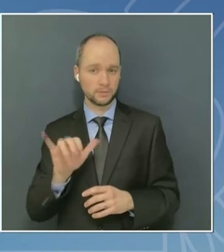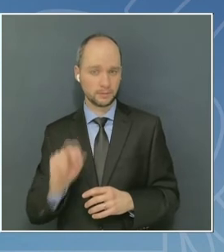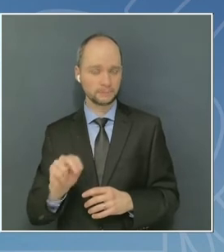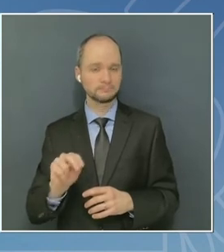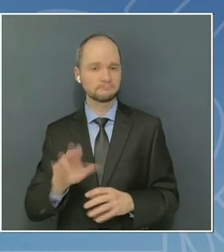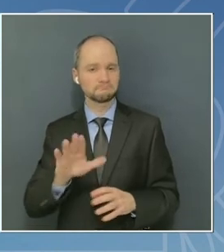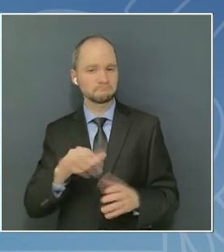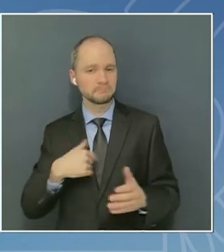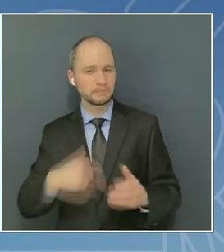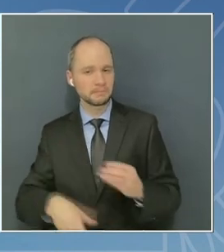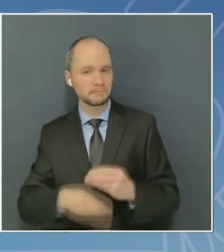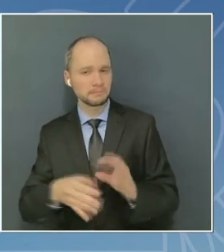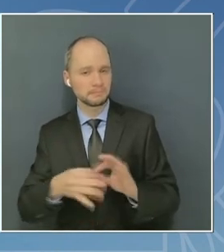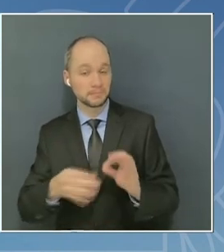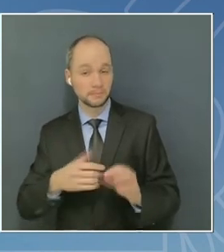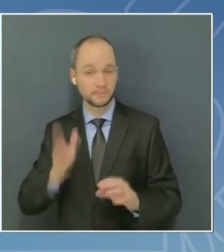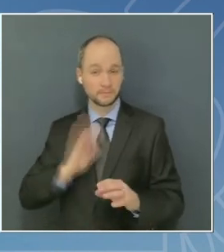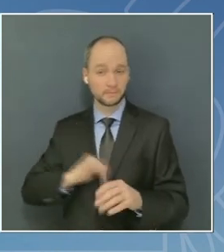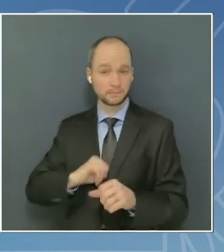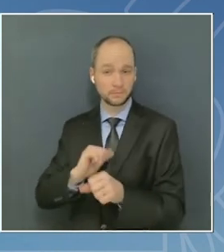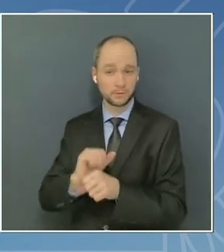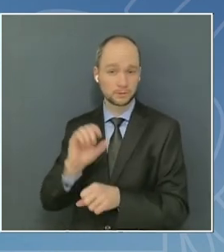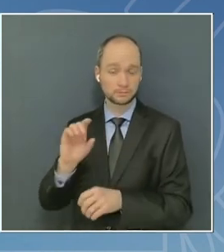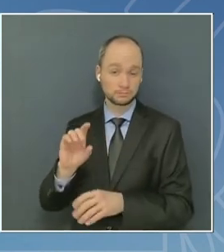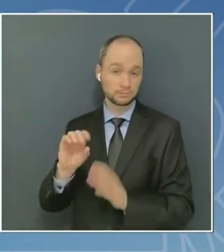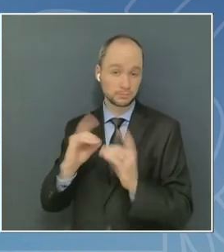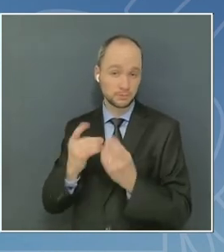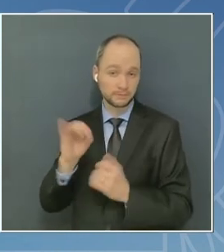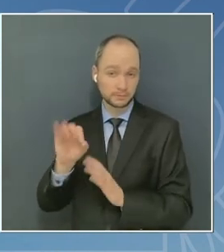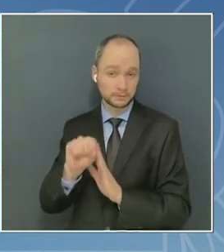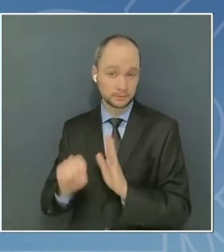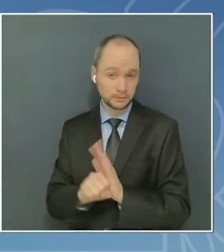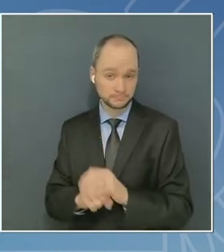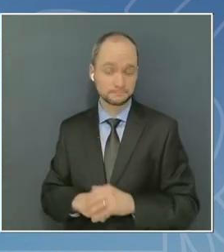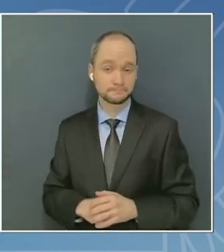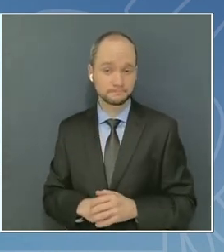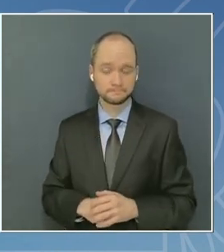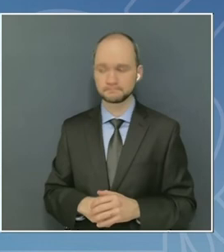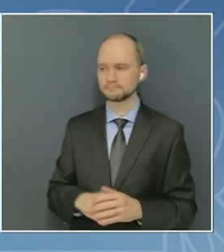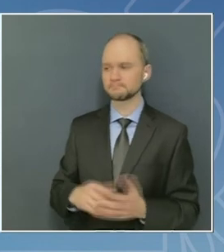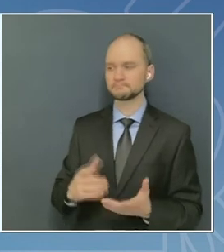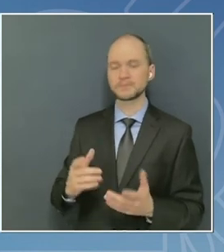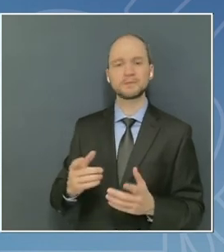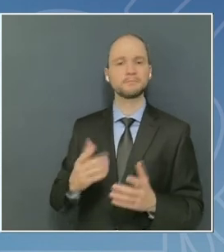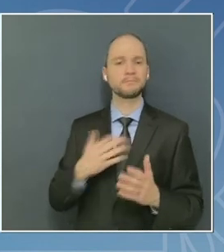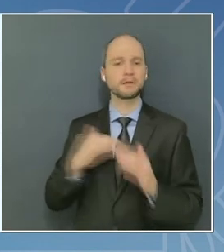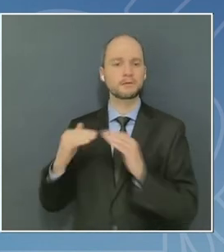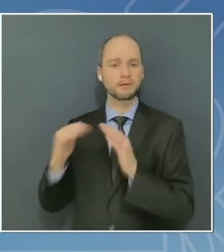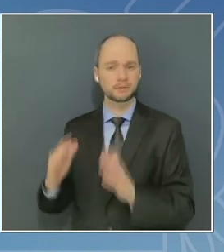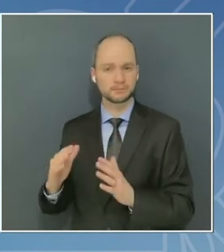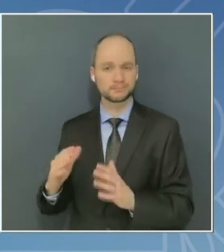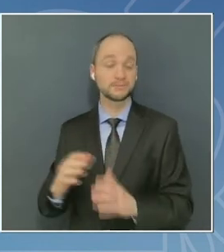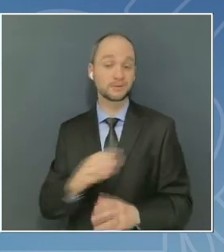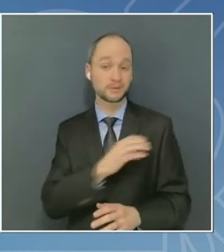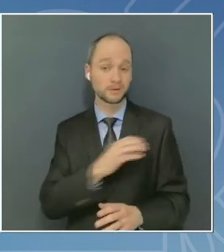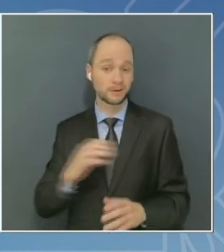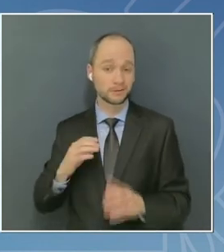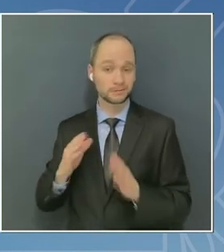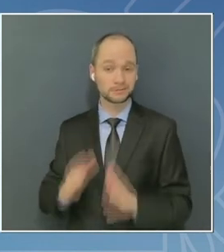that my fellow colleagues, Congressman Andy Kim, has also talked about how